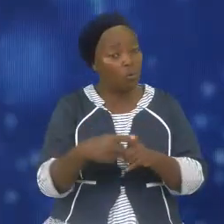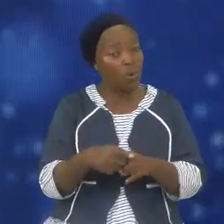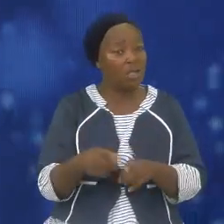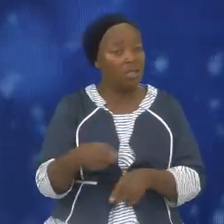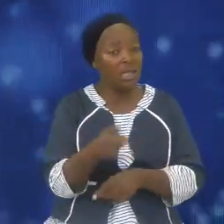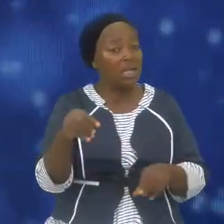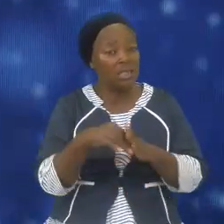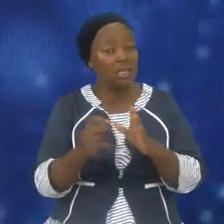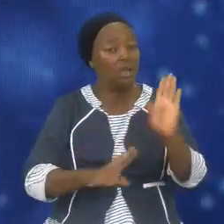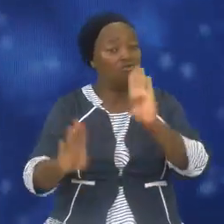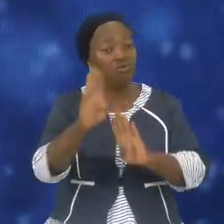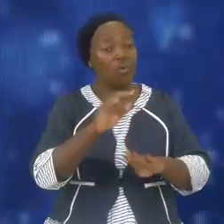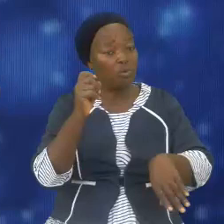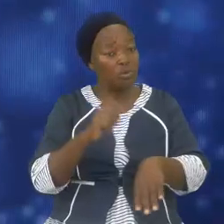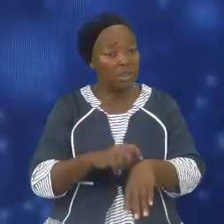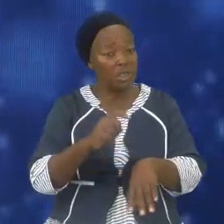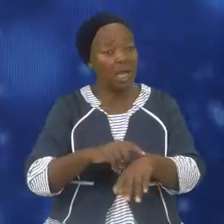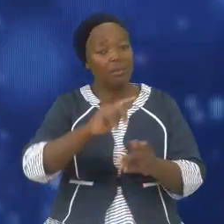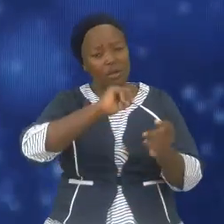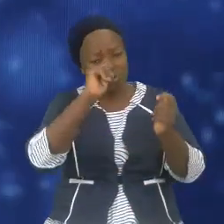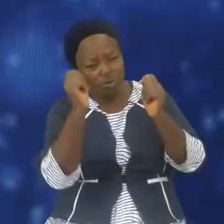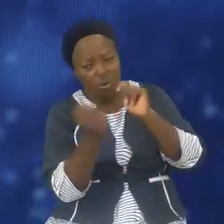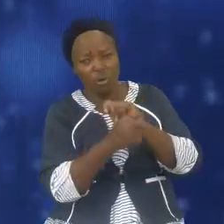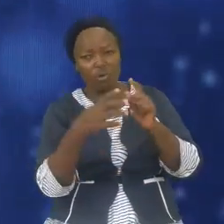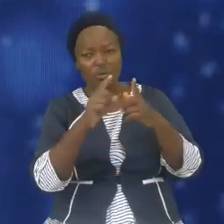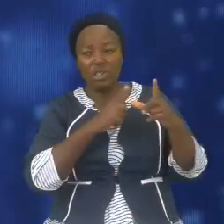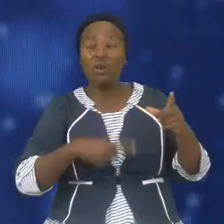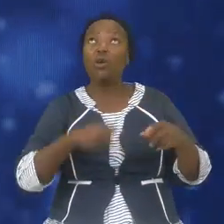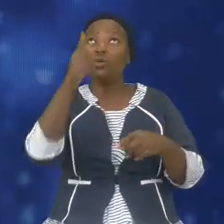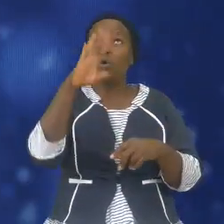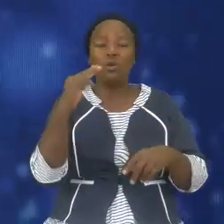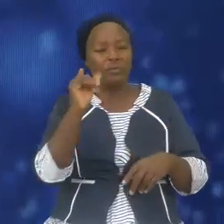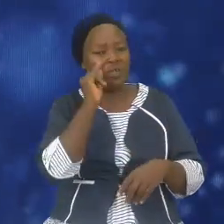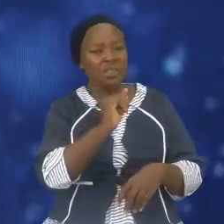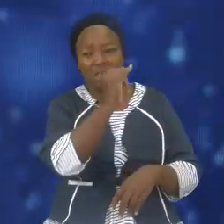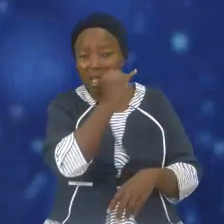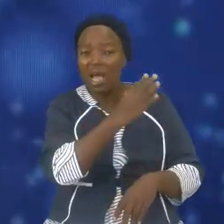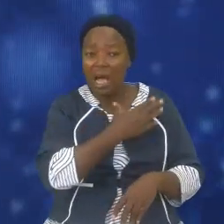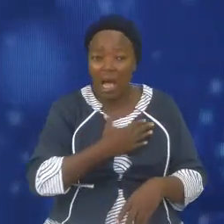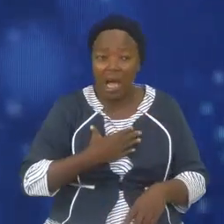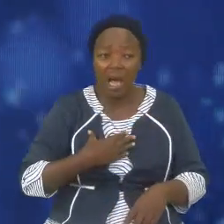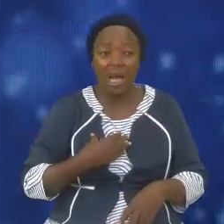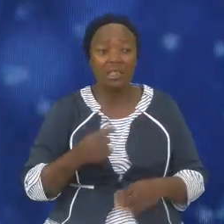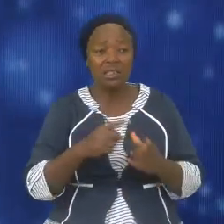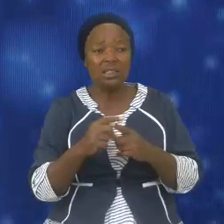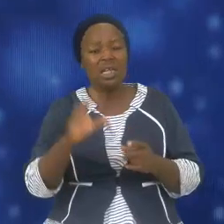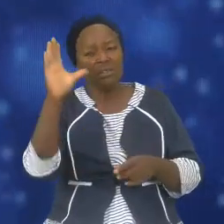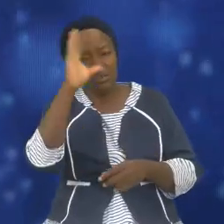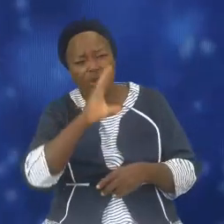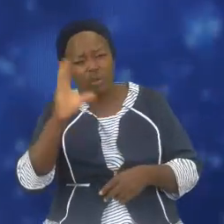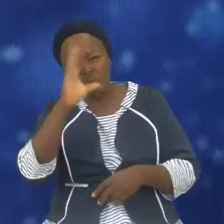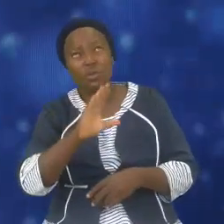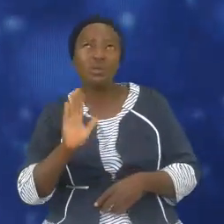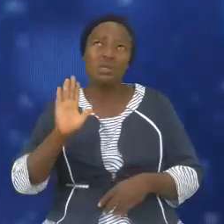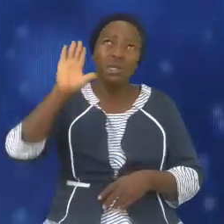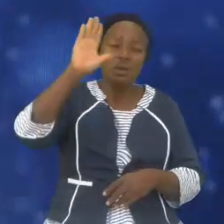trouble did turn unto the Lord God of Israel and sought him, he was found of